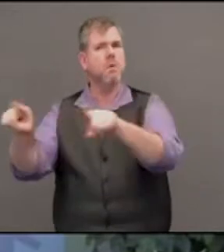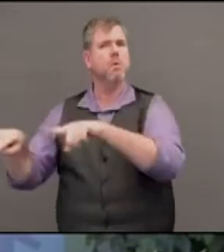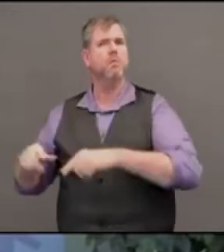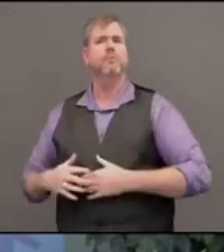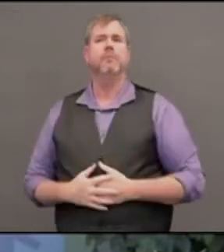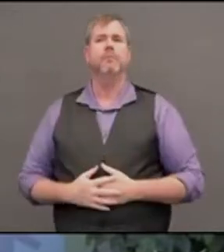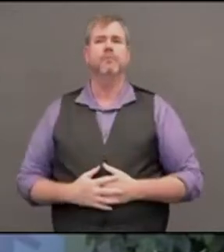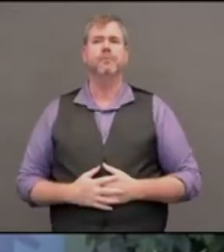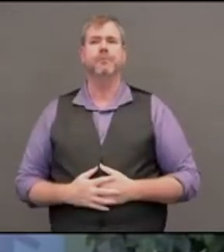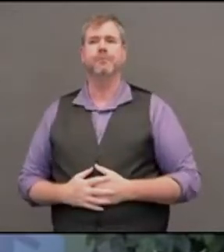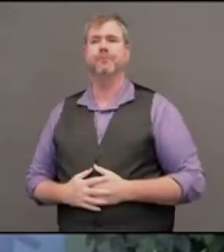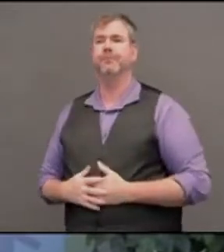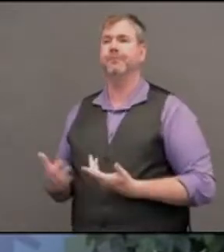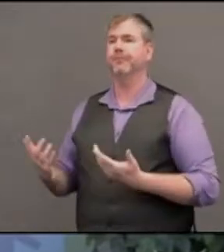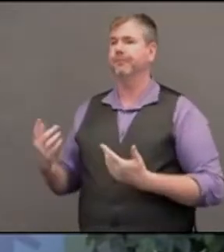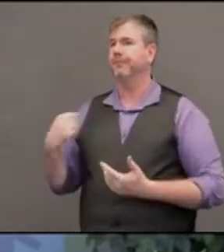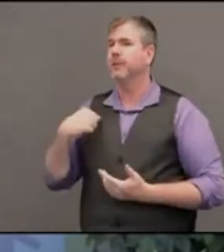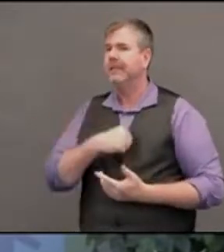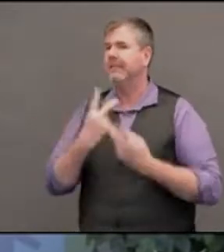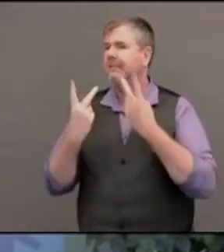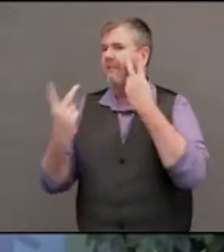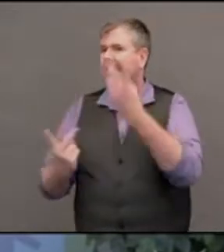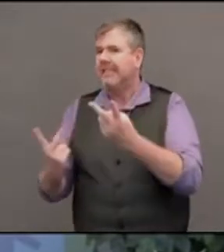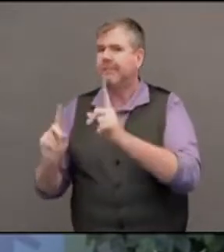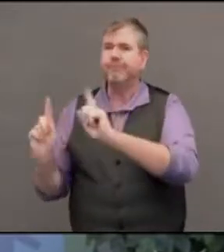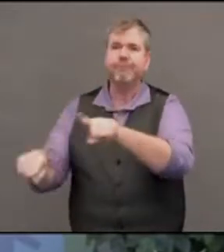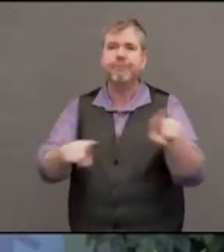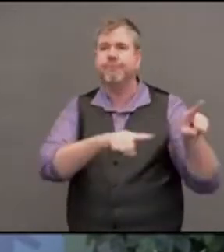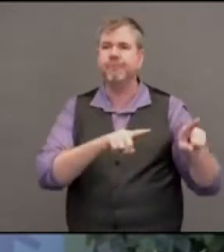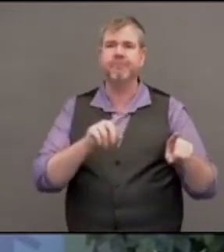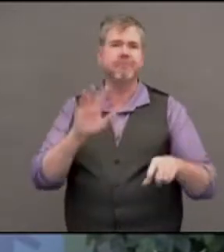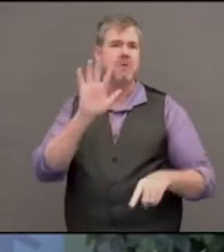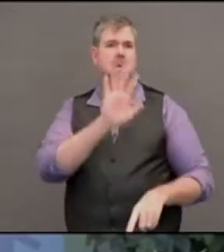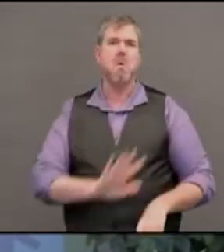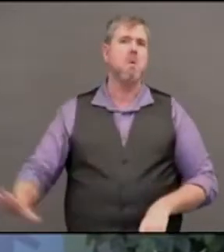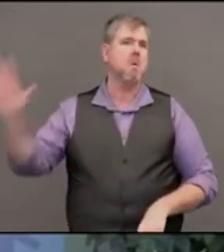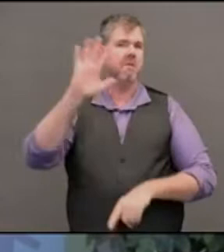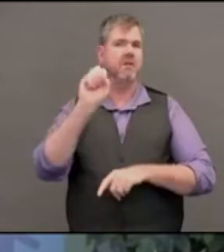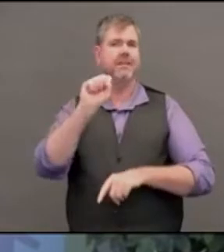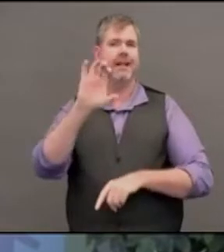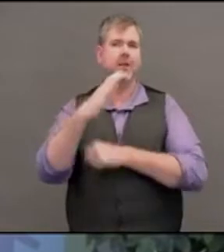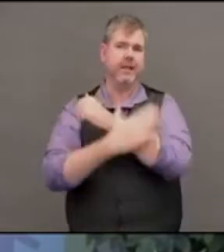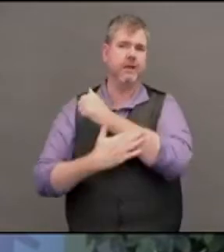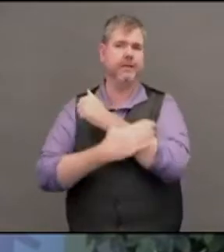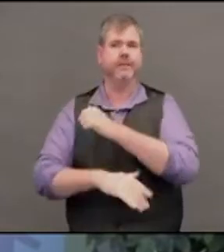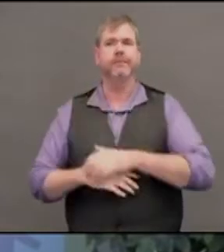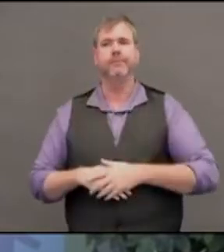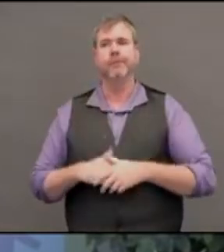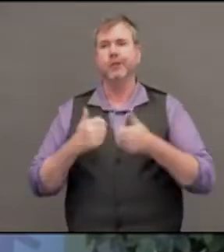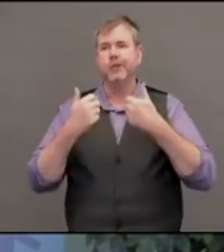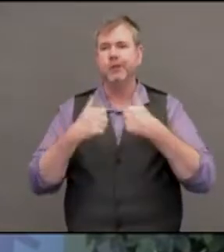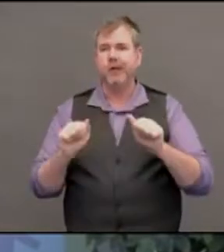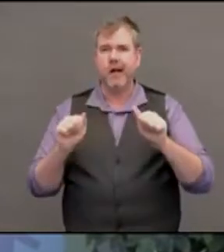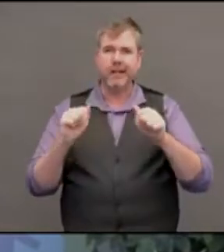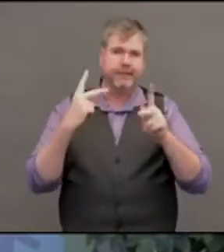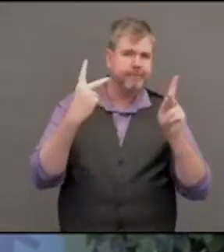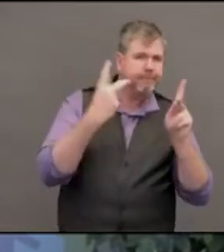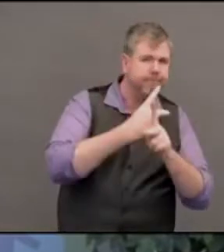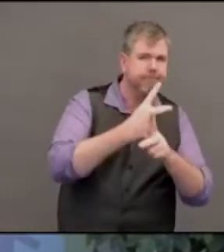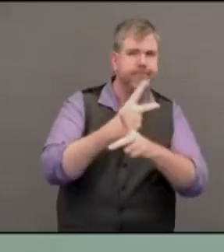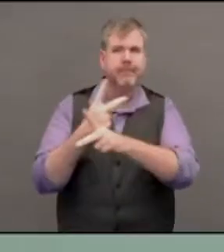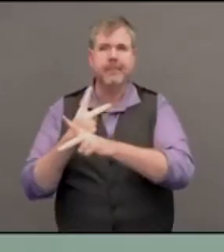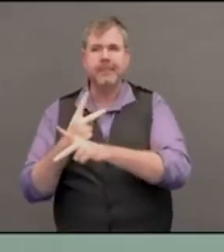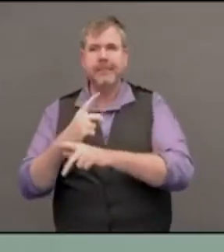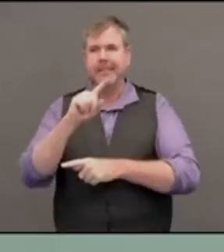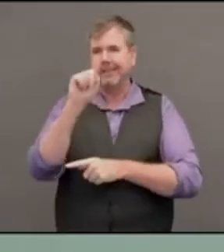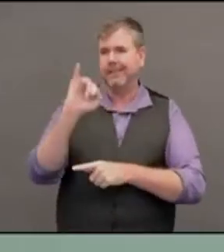to businesses all throughout the county. We try to target the areas and zip codes that have the